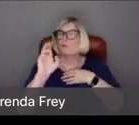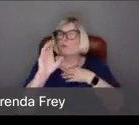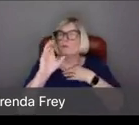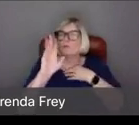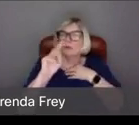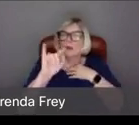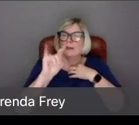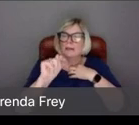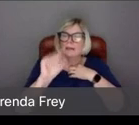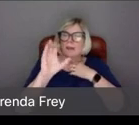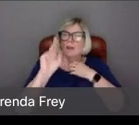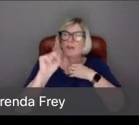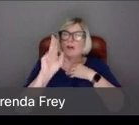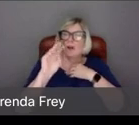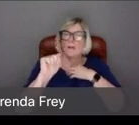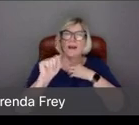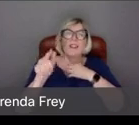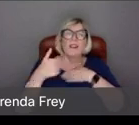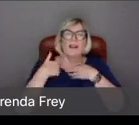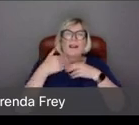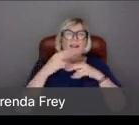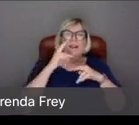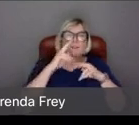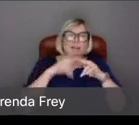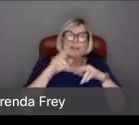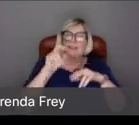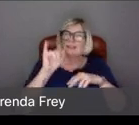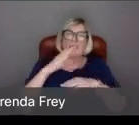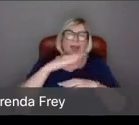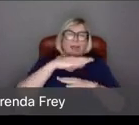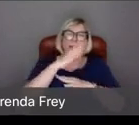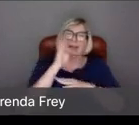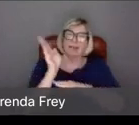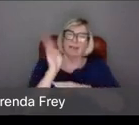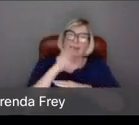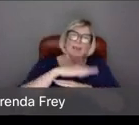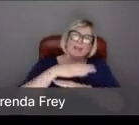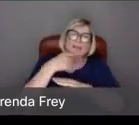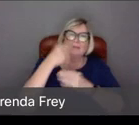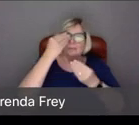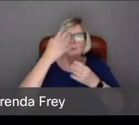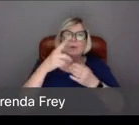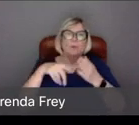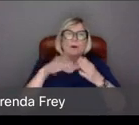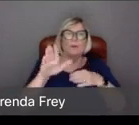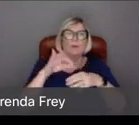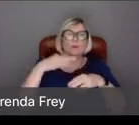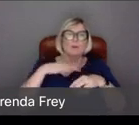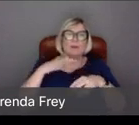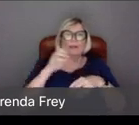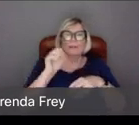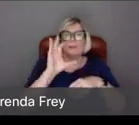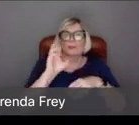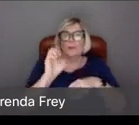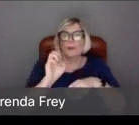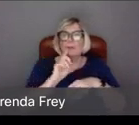have those fun dials that move and tell you where your credit score is. I think that's more fun than the sliding scale, but it's